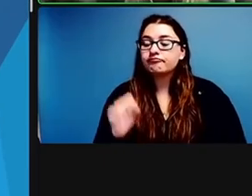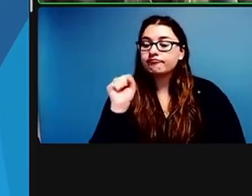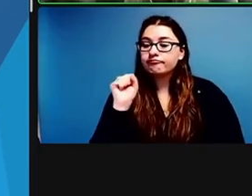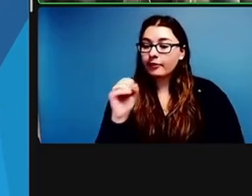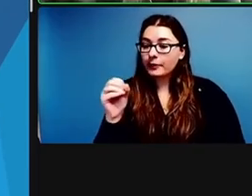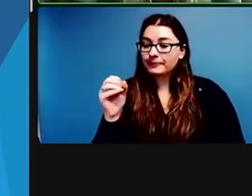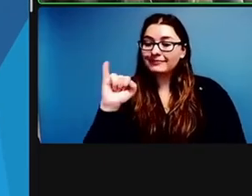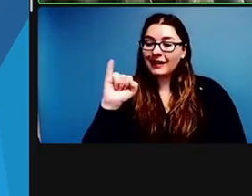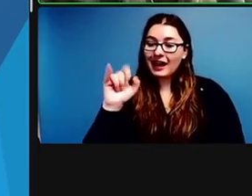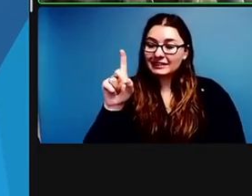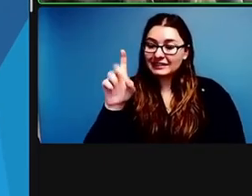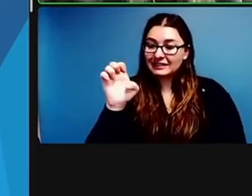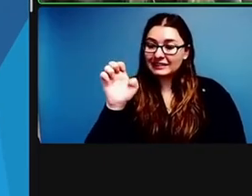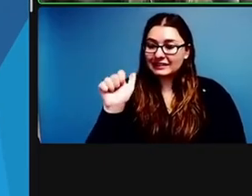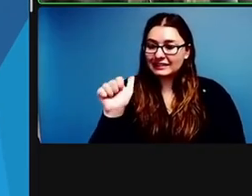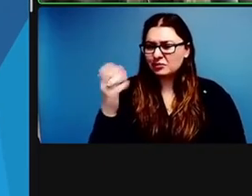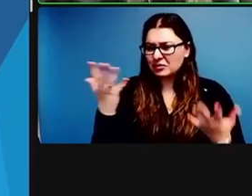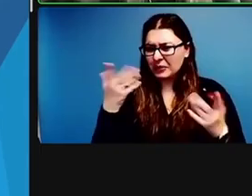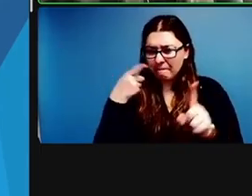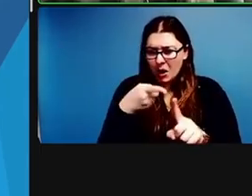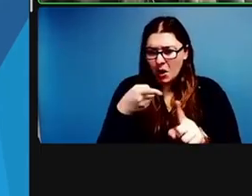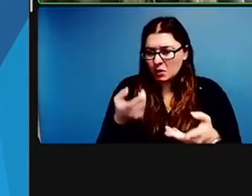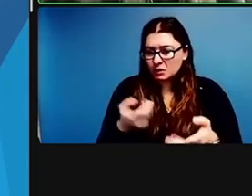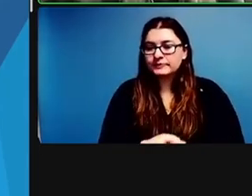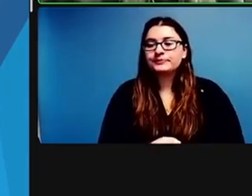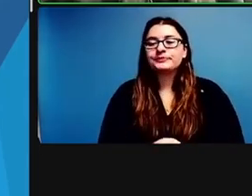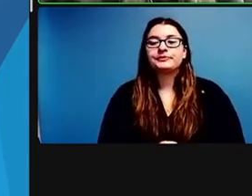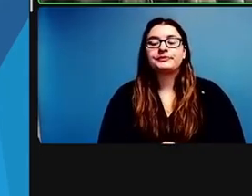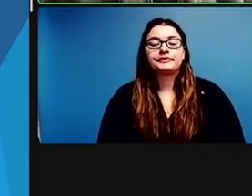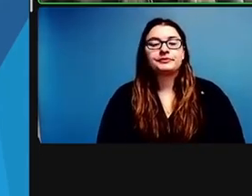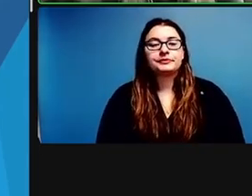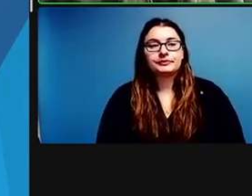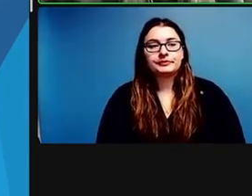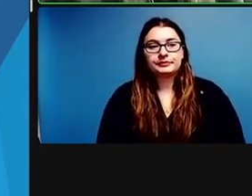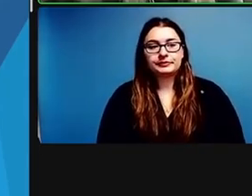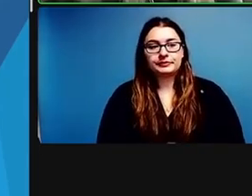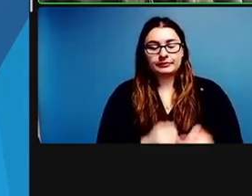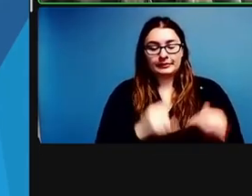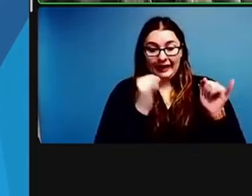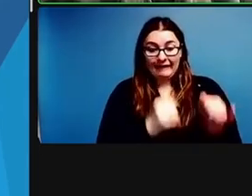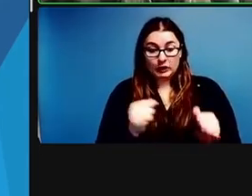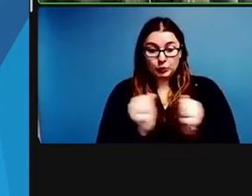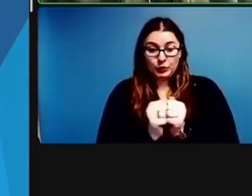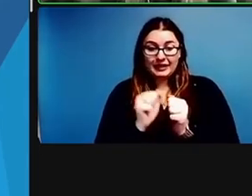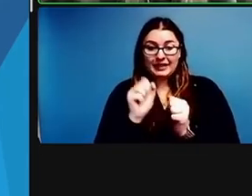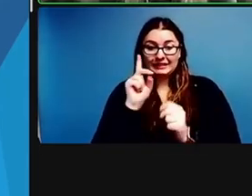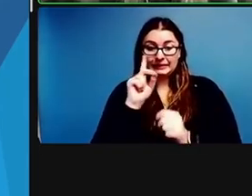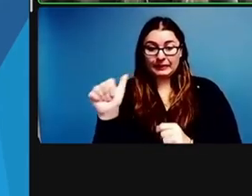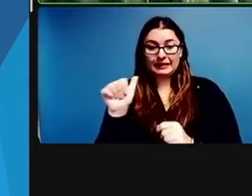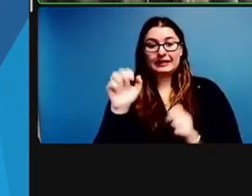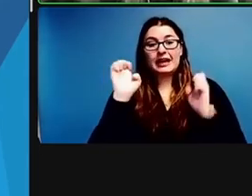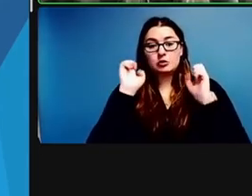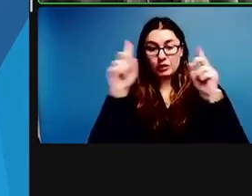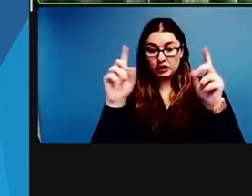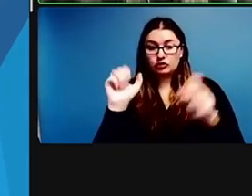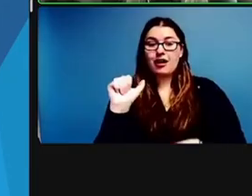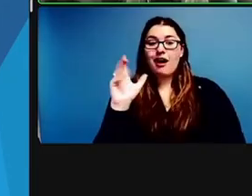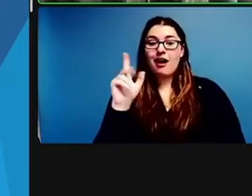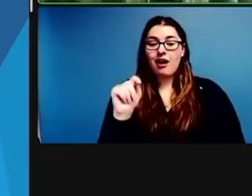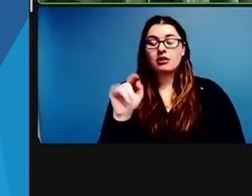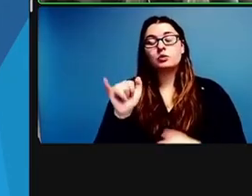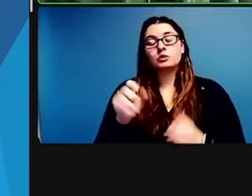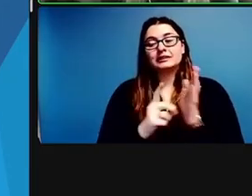So IDEA, what's the point? So the Individuals with Disabilities Education Act